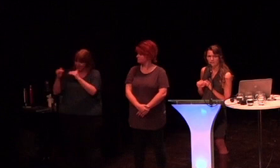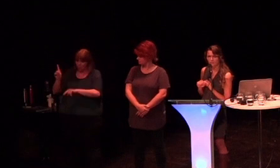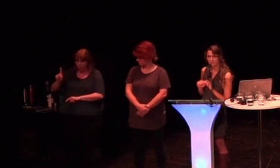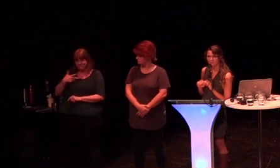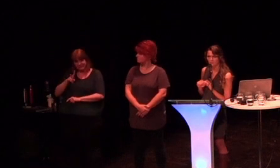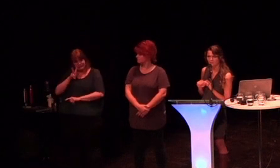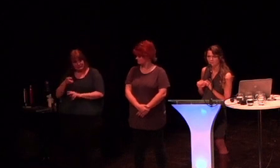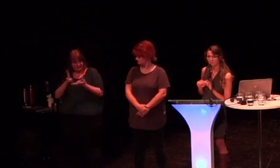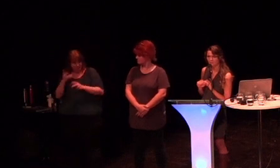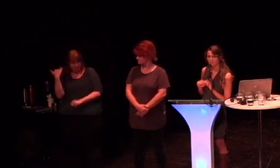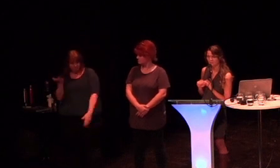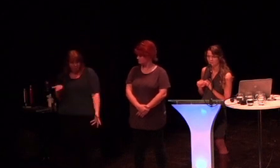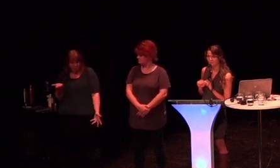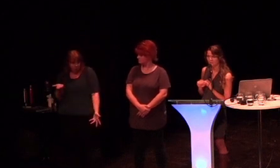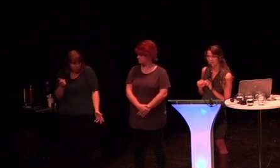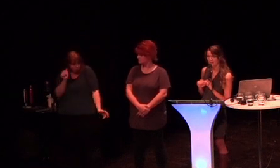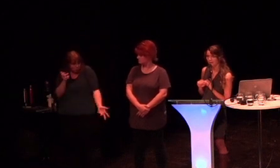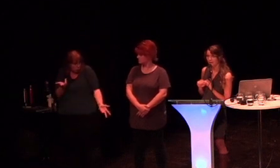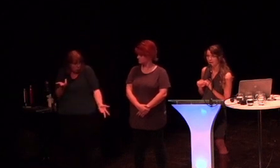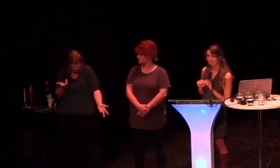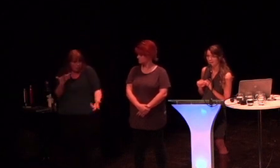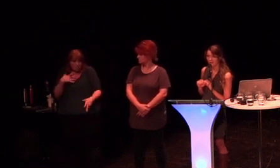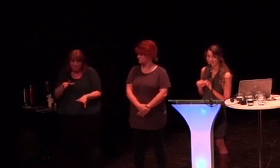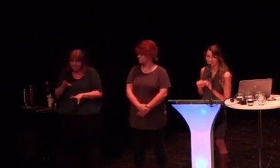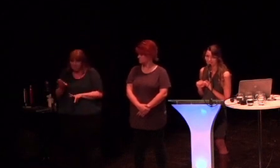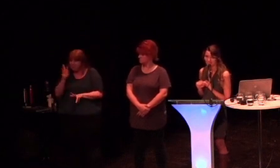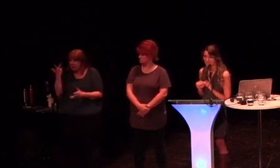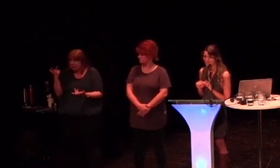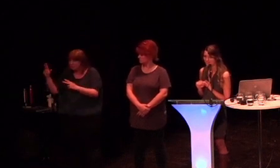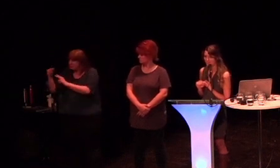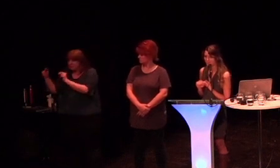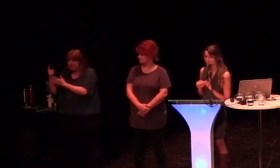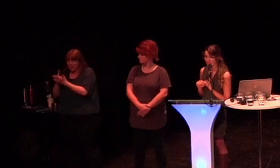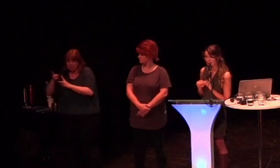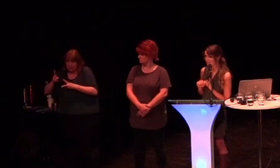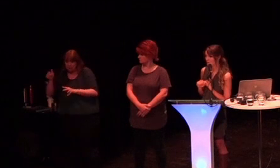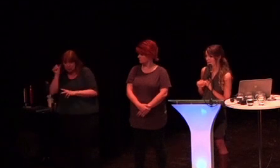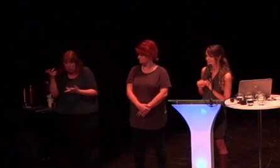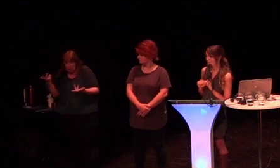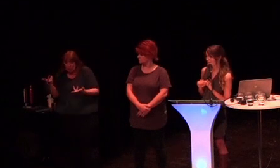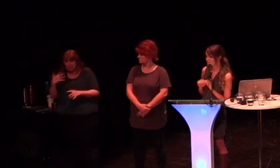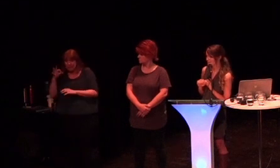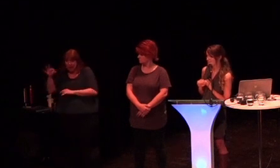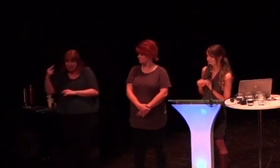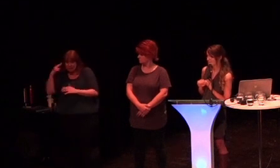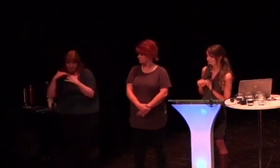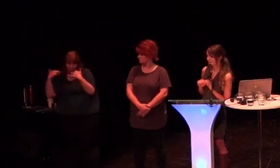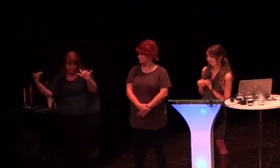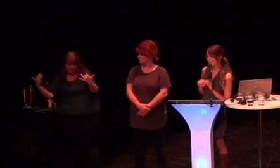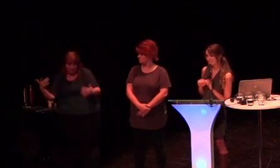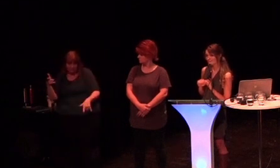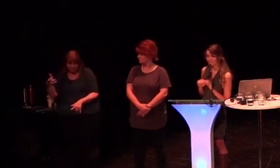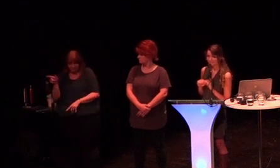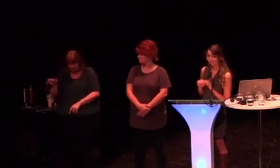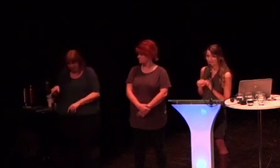seen them interpret before? No? Have you heard anything about their interpreting before? Have you asked a deaf audience member